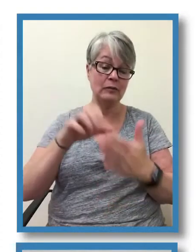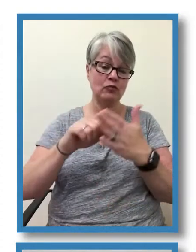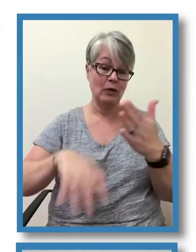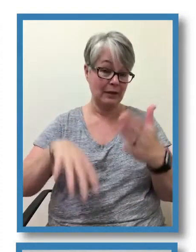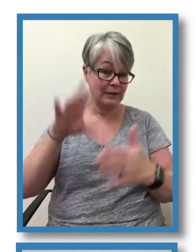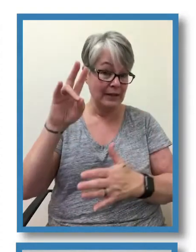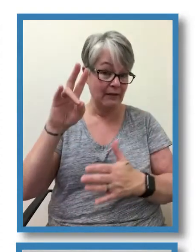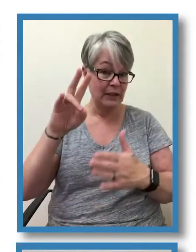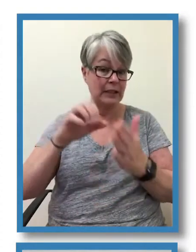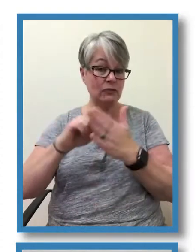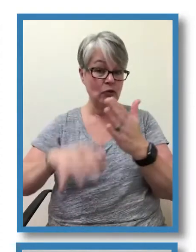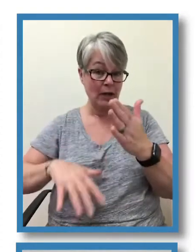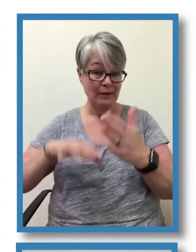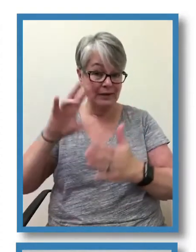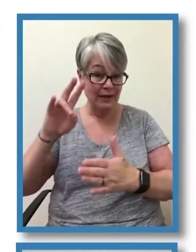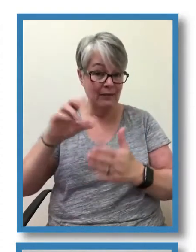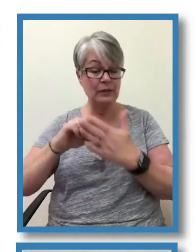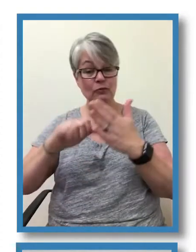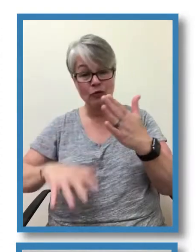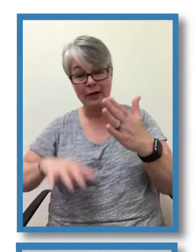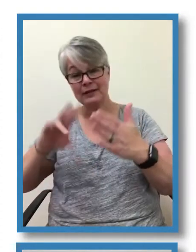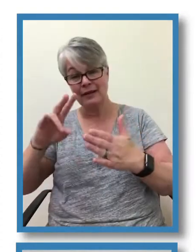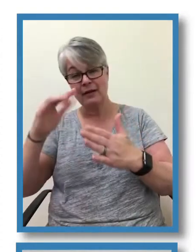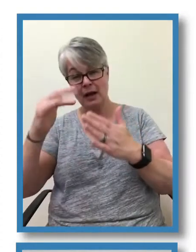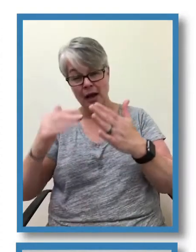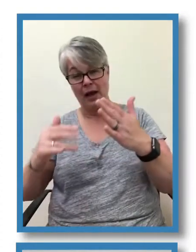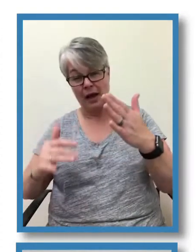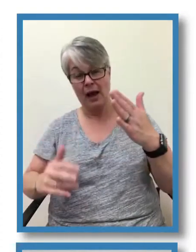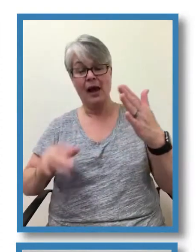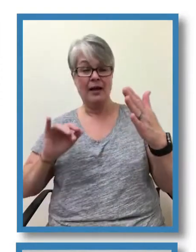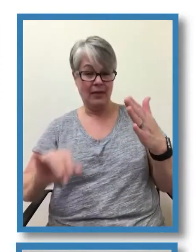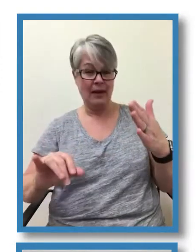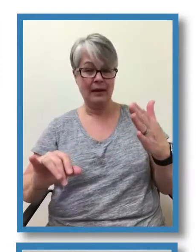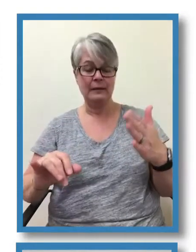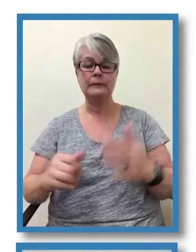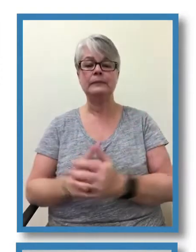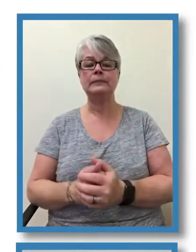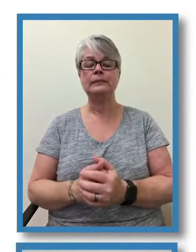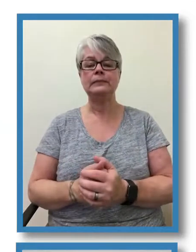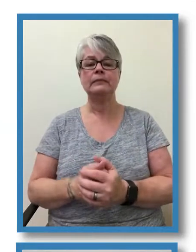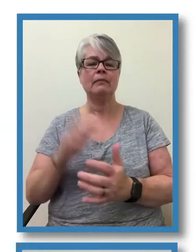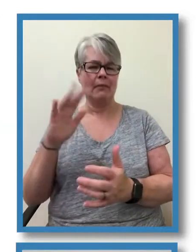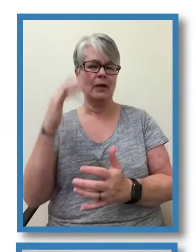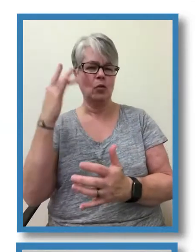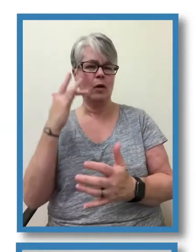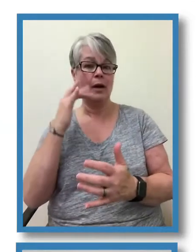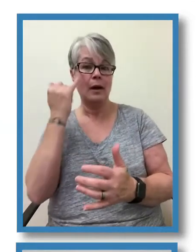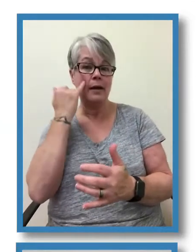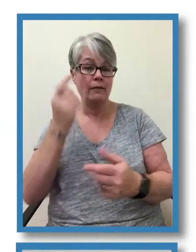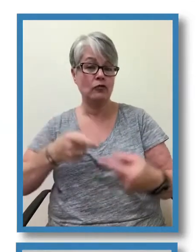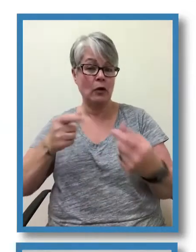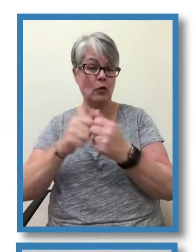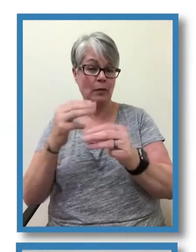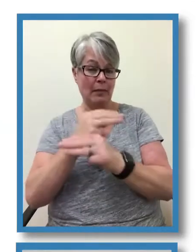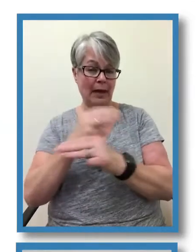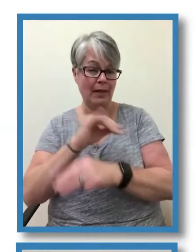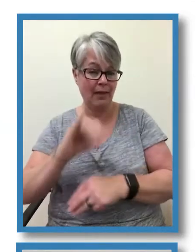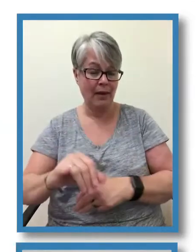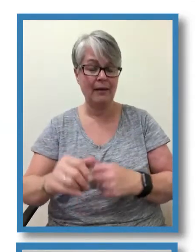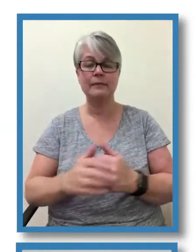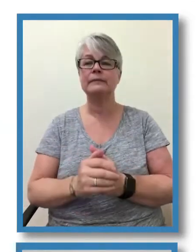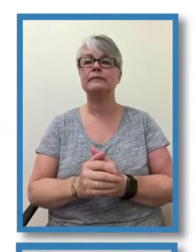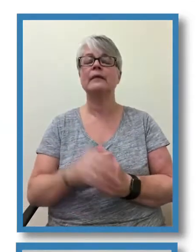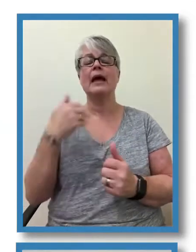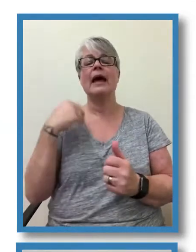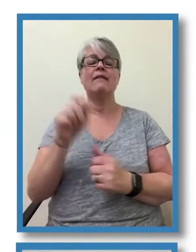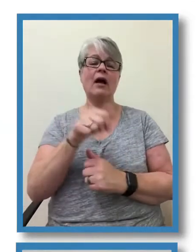say that exactly to get the point. And then the cat always hid under the